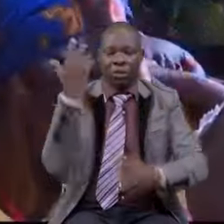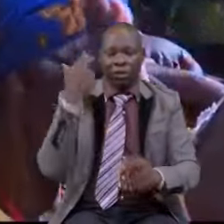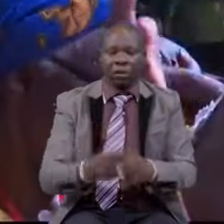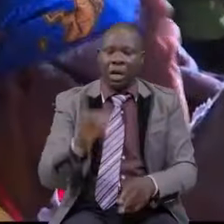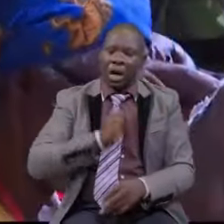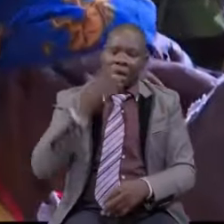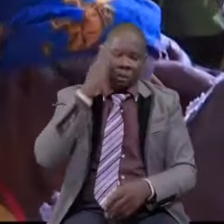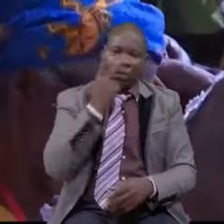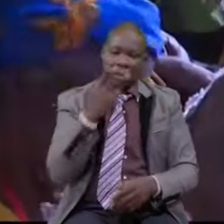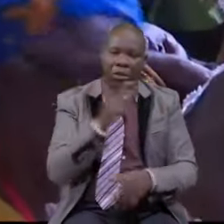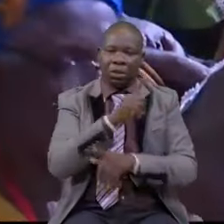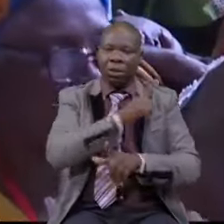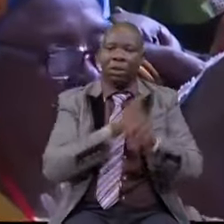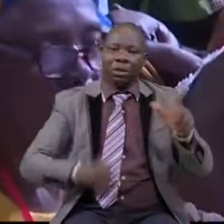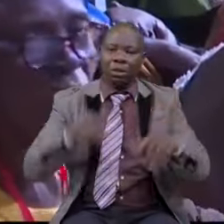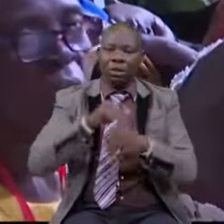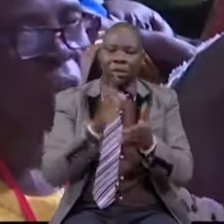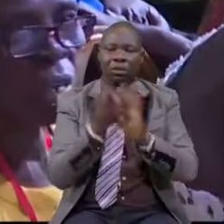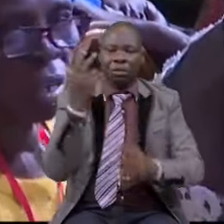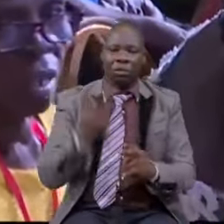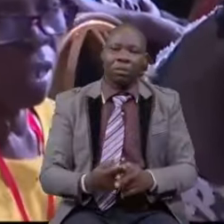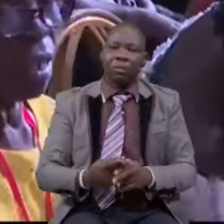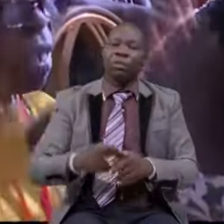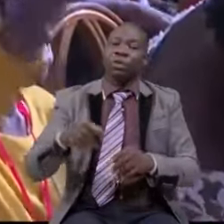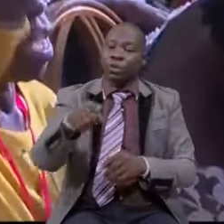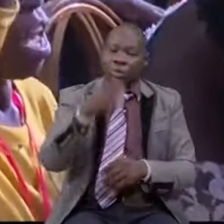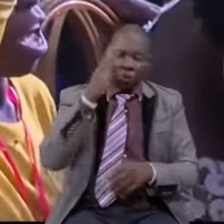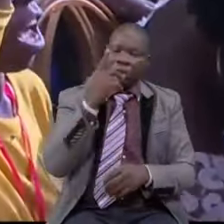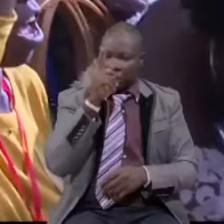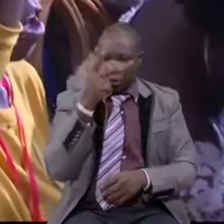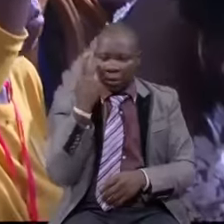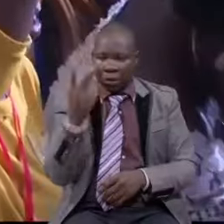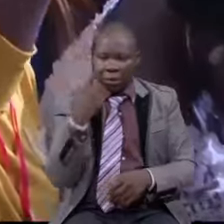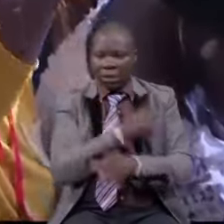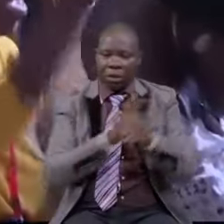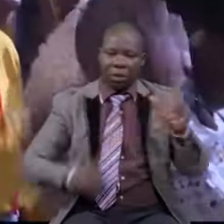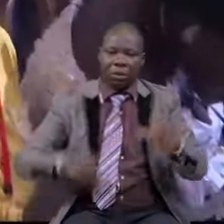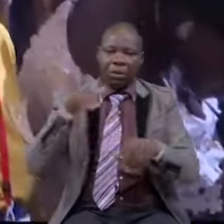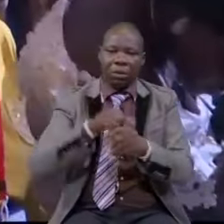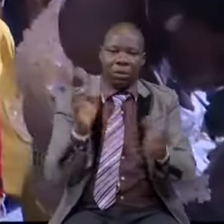Lord. See you will see the Lord in Jesus' name.